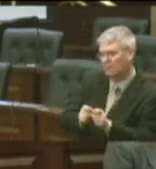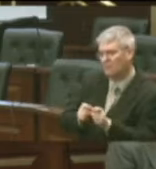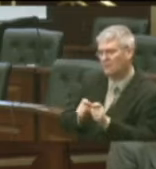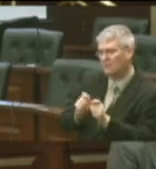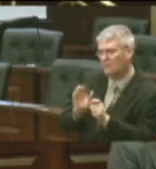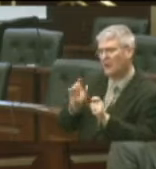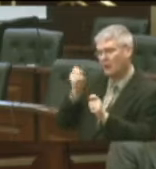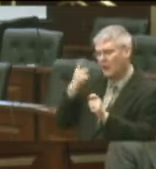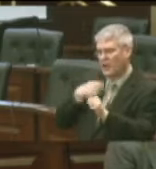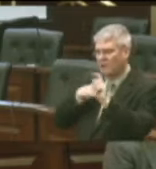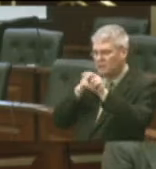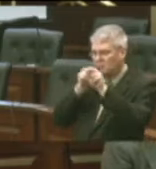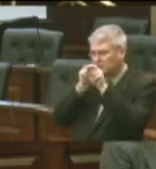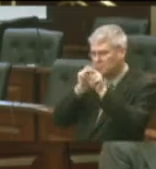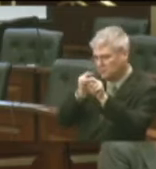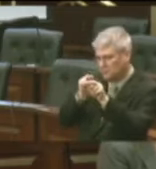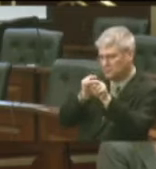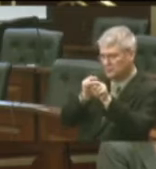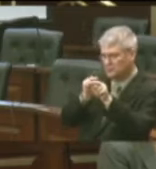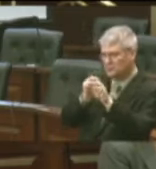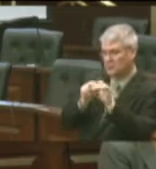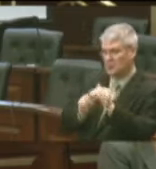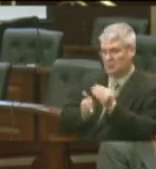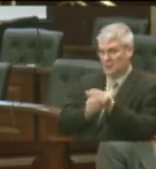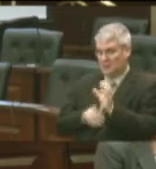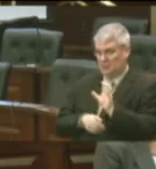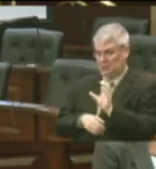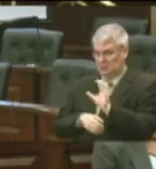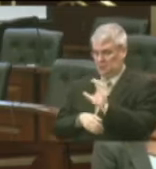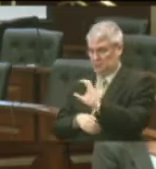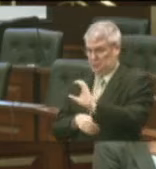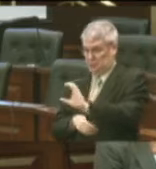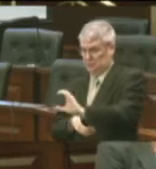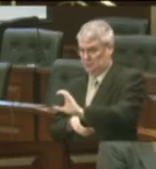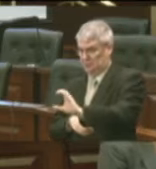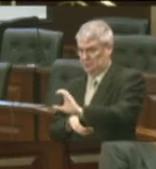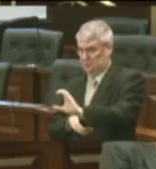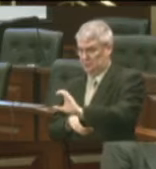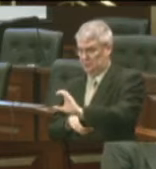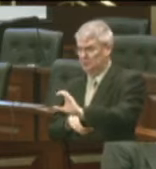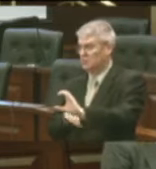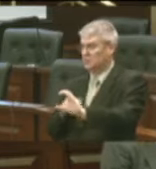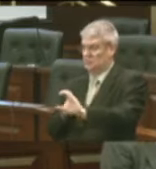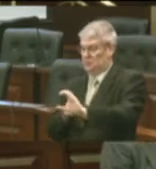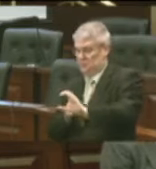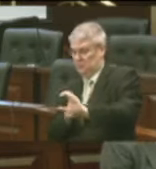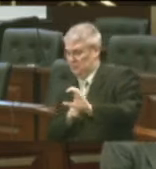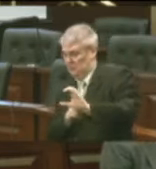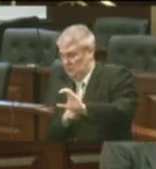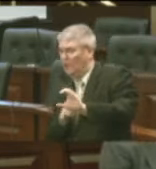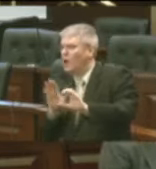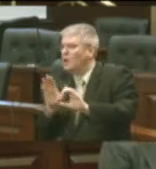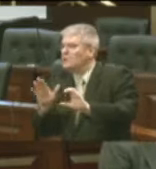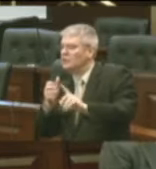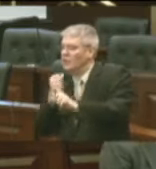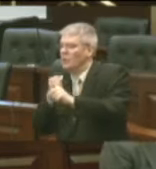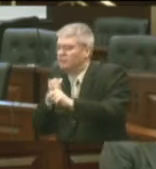I said, we're trying to minimize the impact of not only the reduction we had,